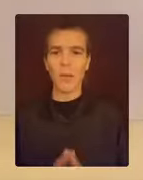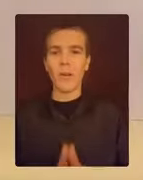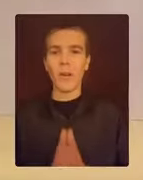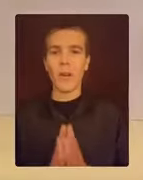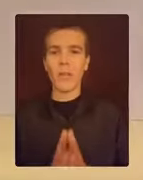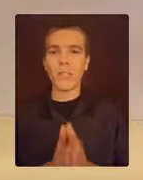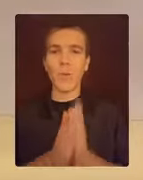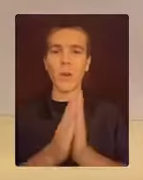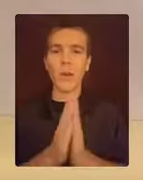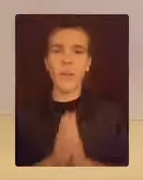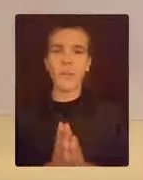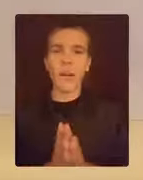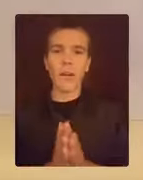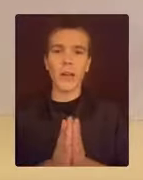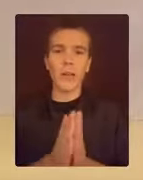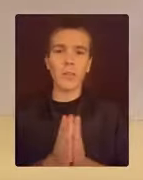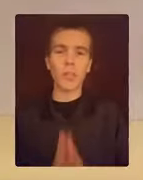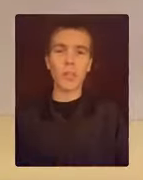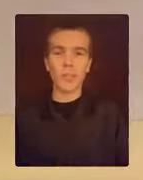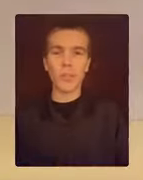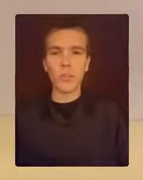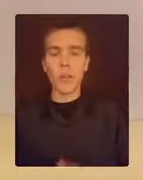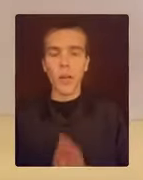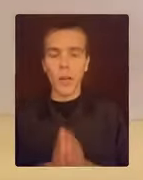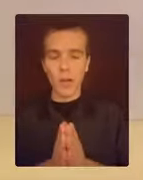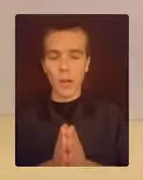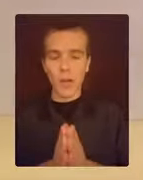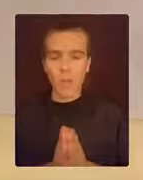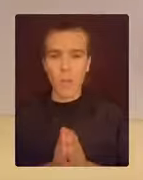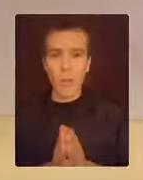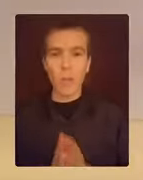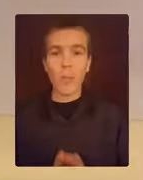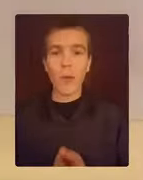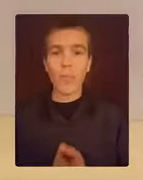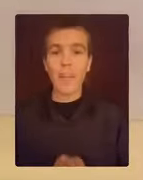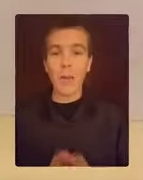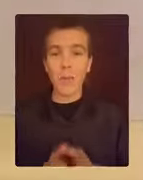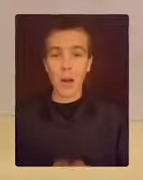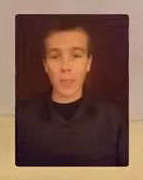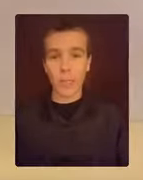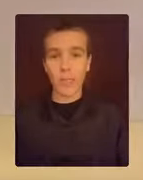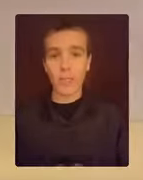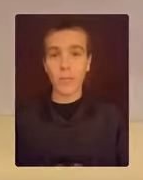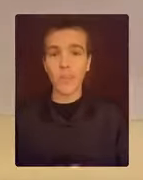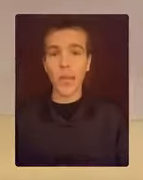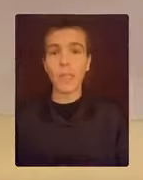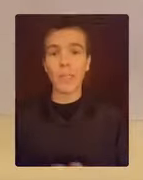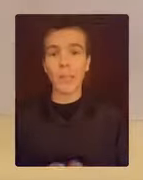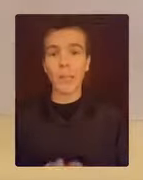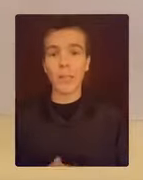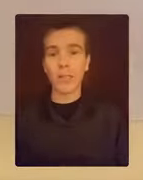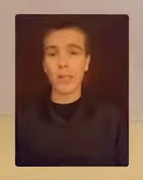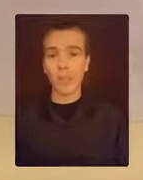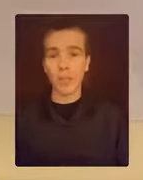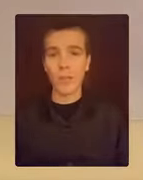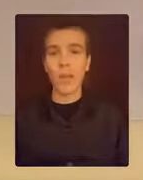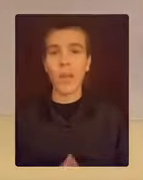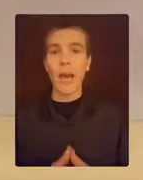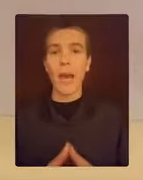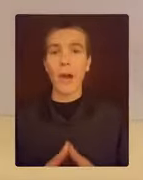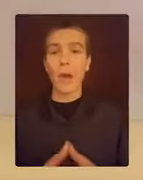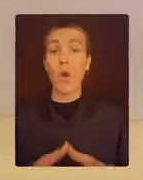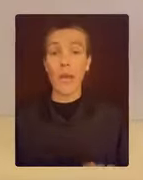Well, That's all all of right, them. so here I'll share with you the entire process if you would like to begin lucid